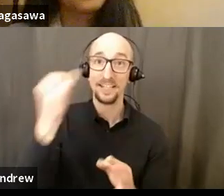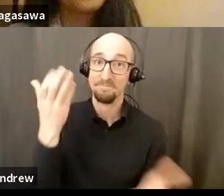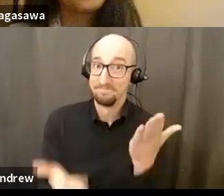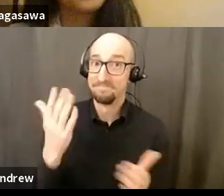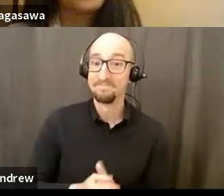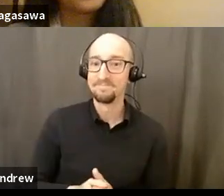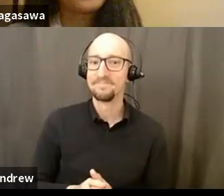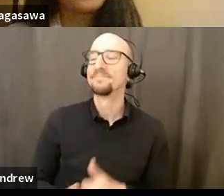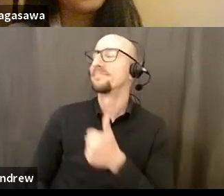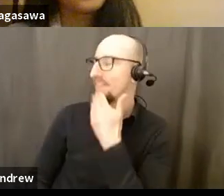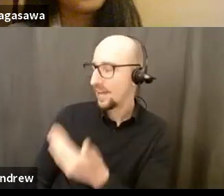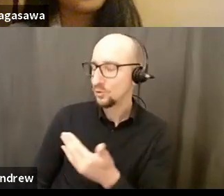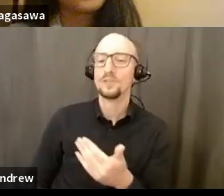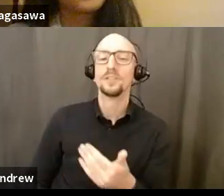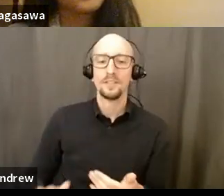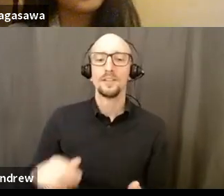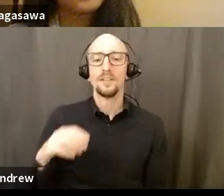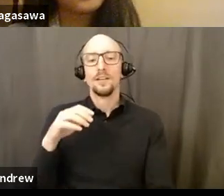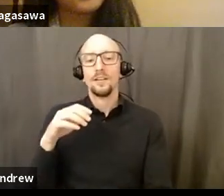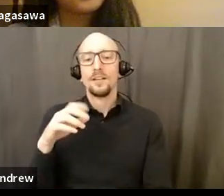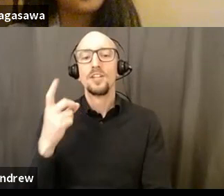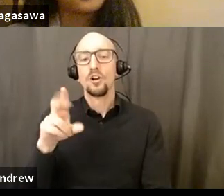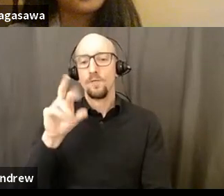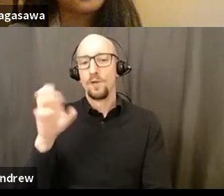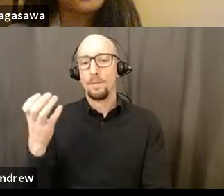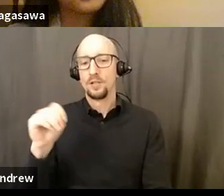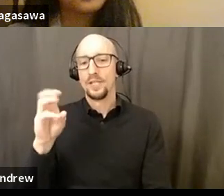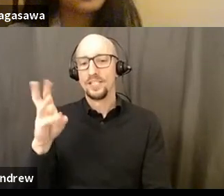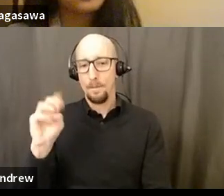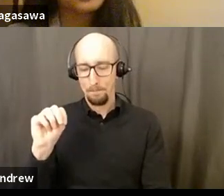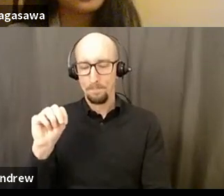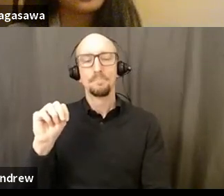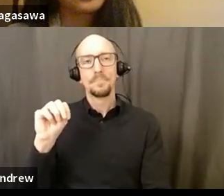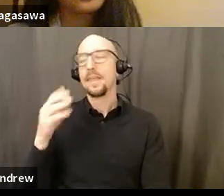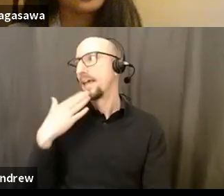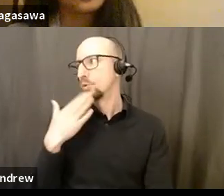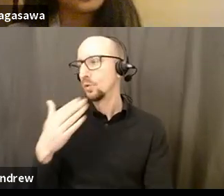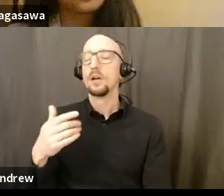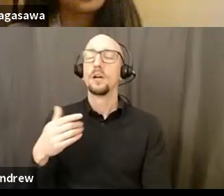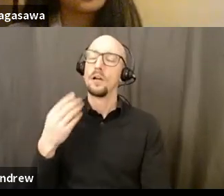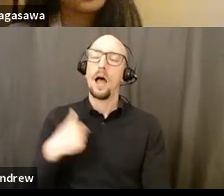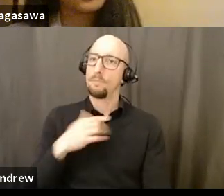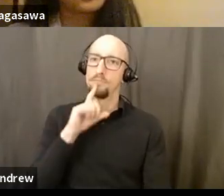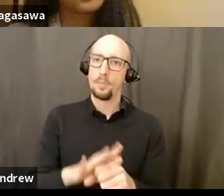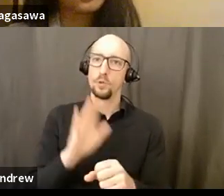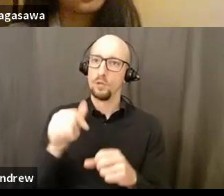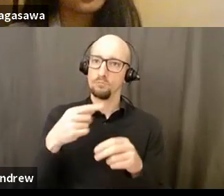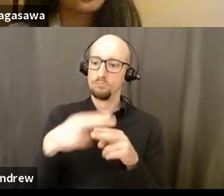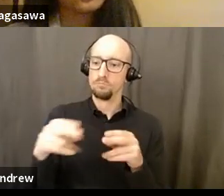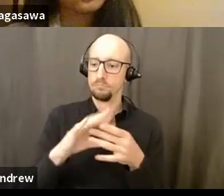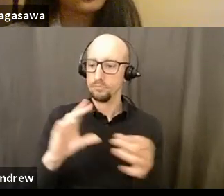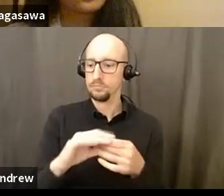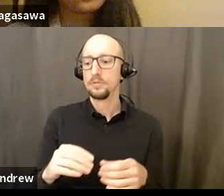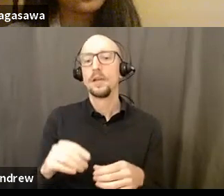you. I promise to be quick. I want to say first that the work is hard.